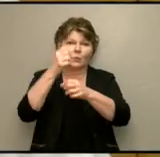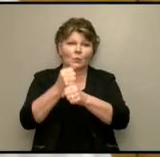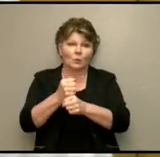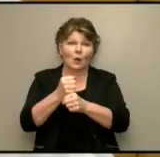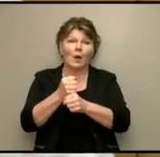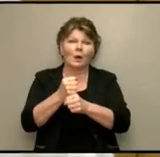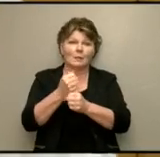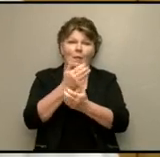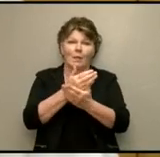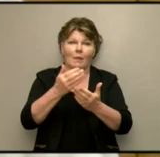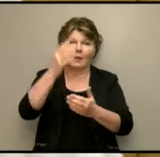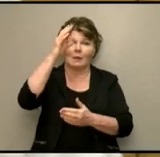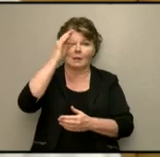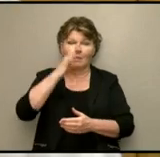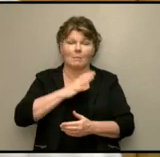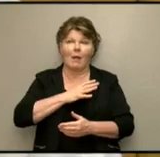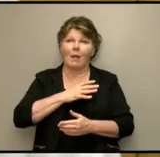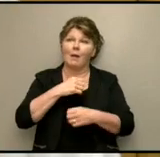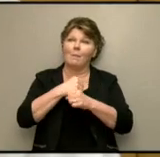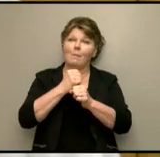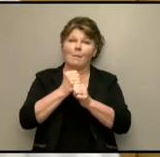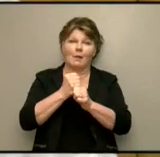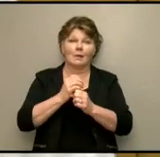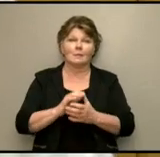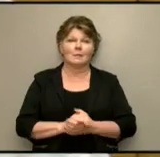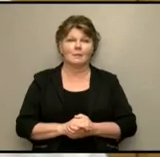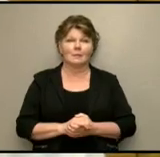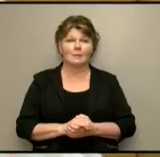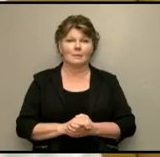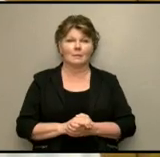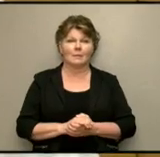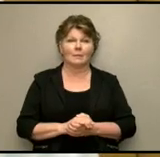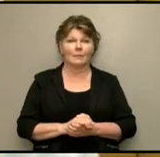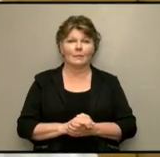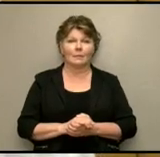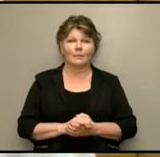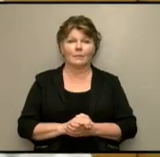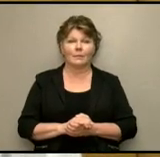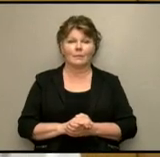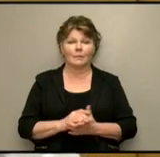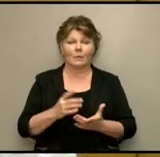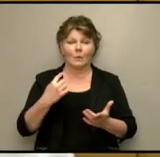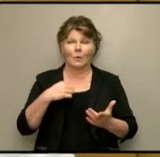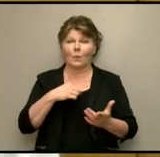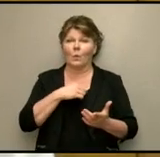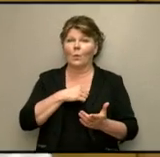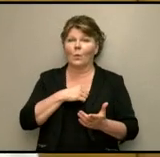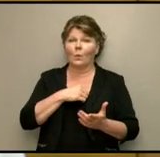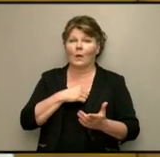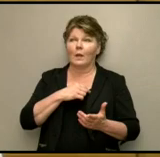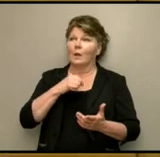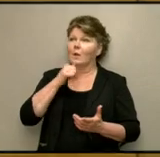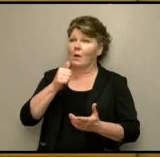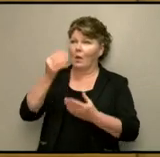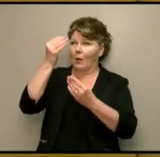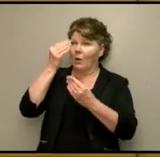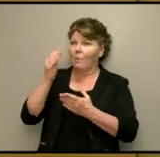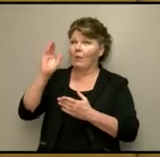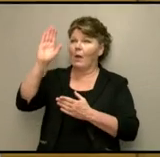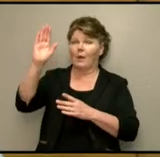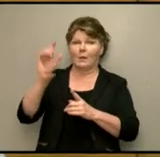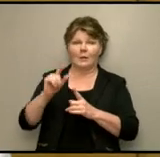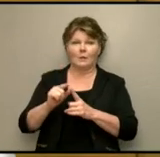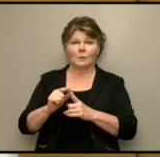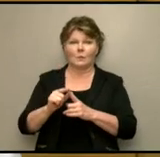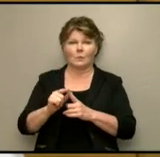makes, things other than God. And then we're not keeping doing Jesus' words, that wherever